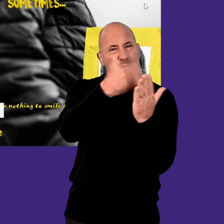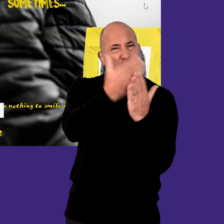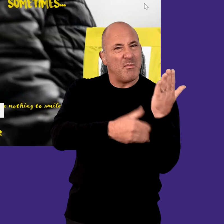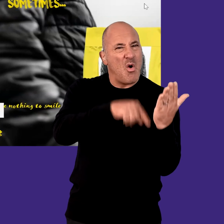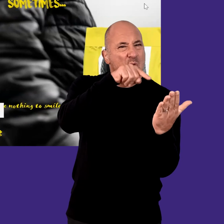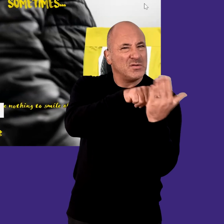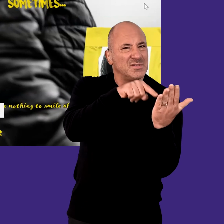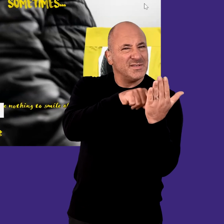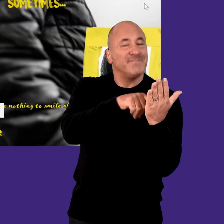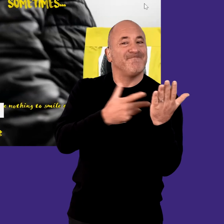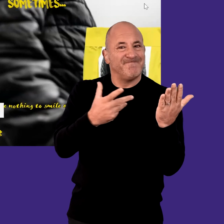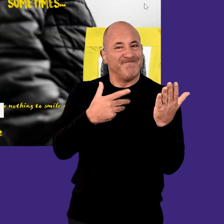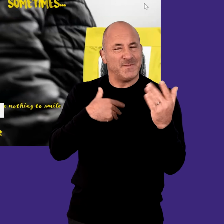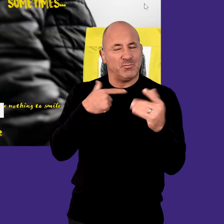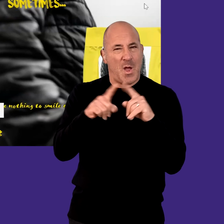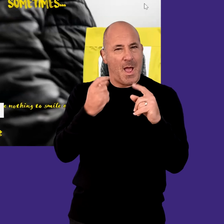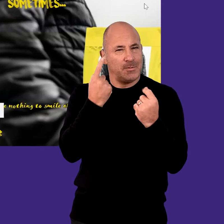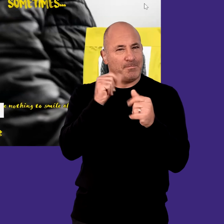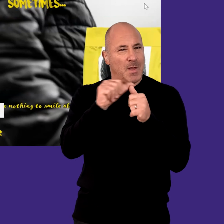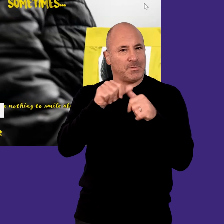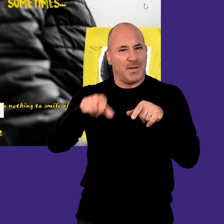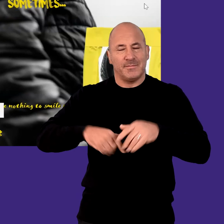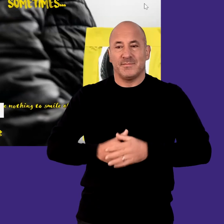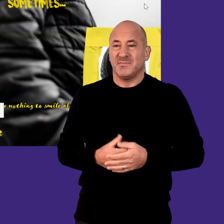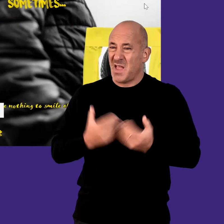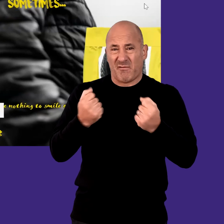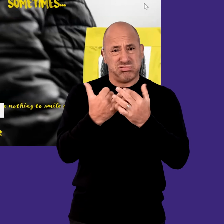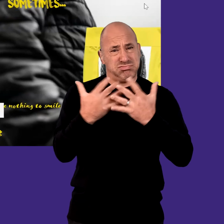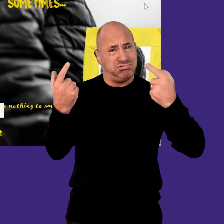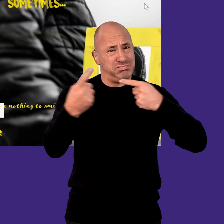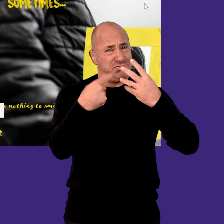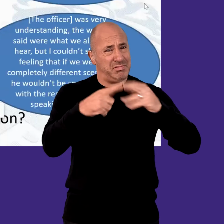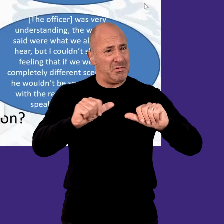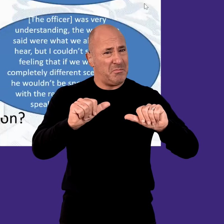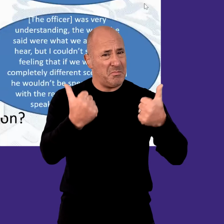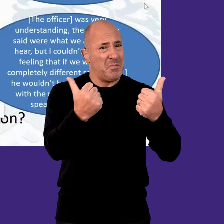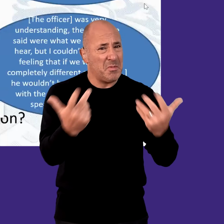the Casey report and some of the observations that have come out of that.